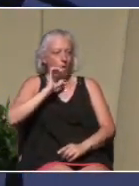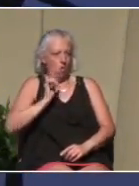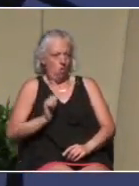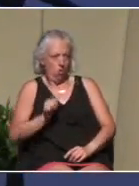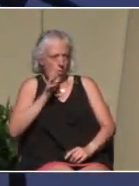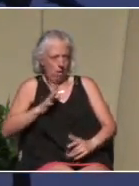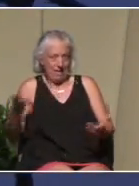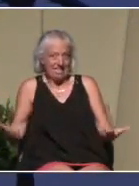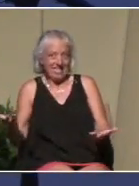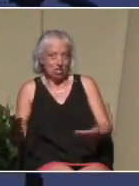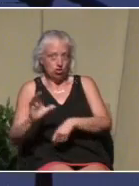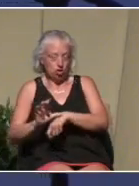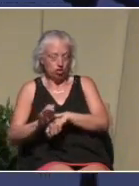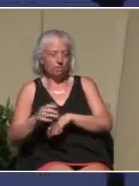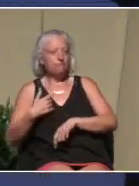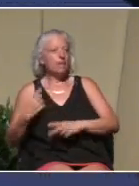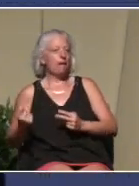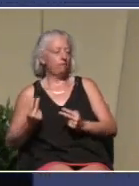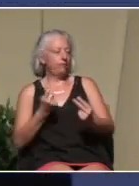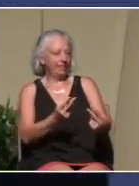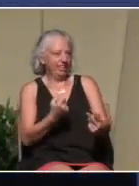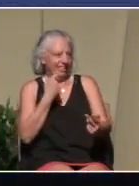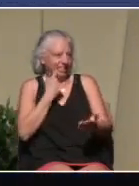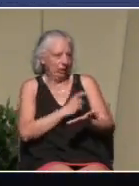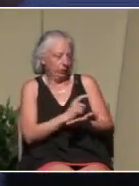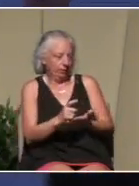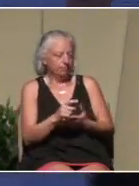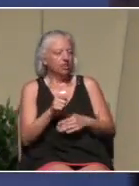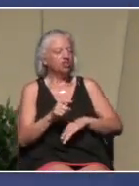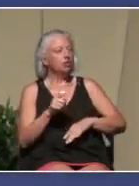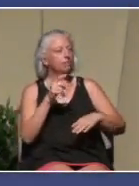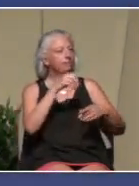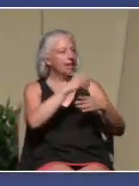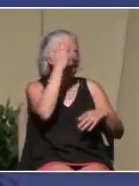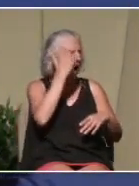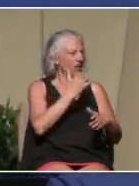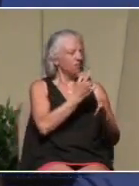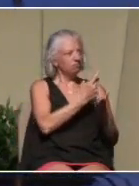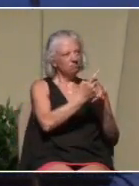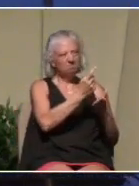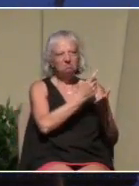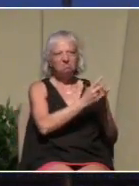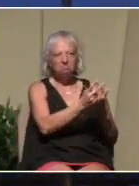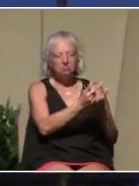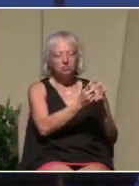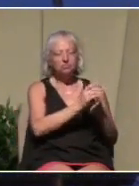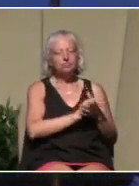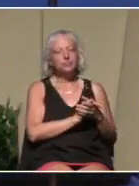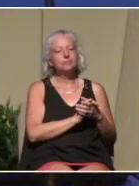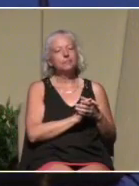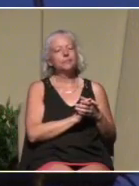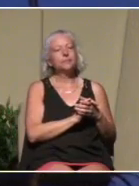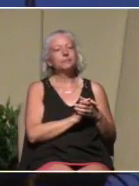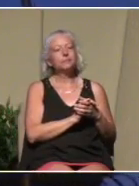church. I visited Tetcha this week. She had been in the hospital a couple of weeks. And she says she's in the midst